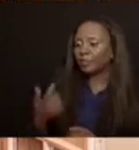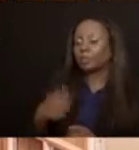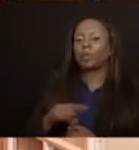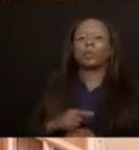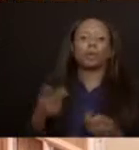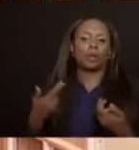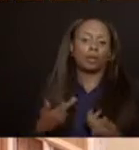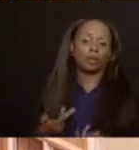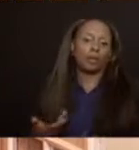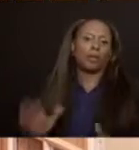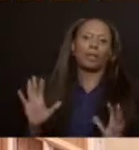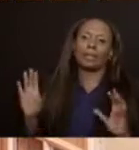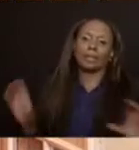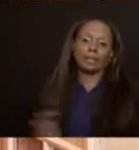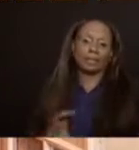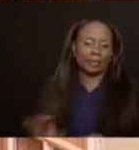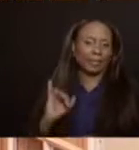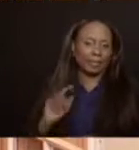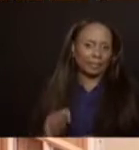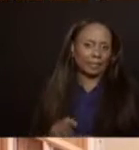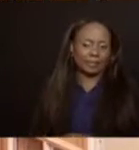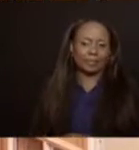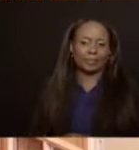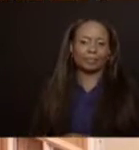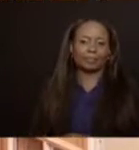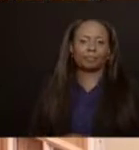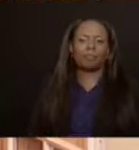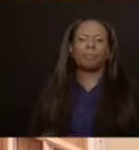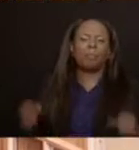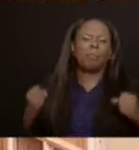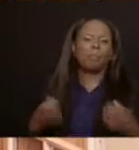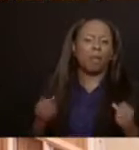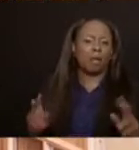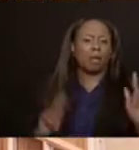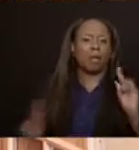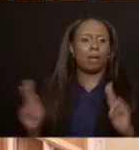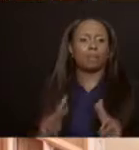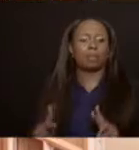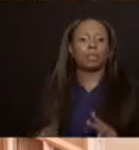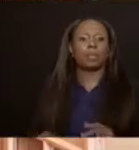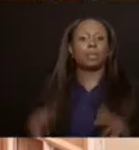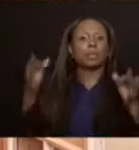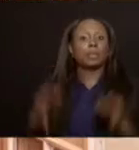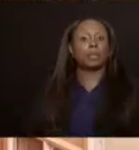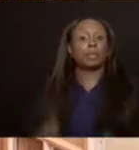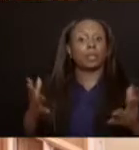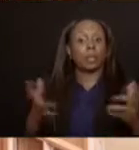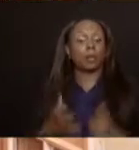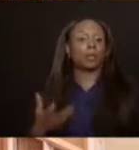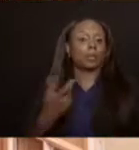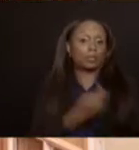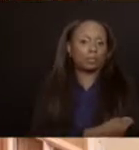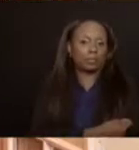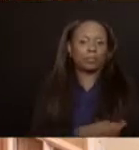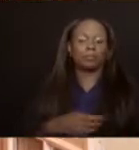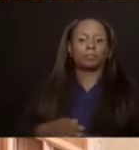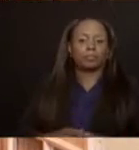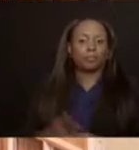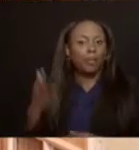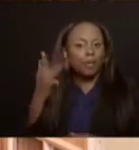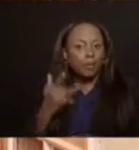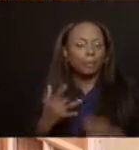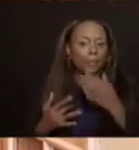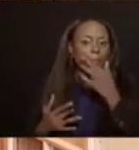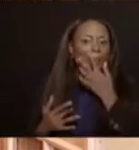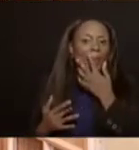country has a higher percentage of persons who have chosen to be vaccinated as an independent nation than most. And largely